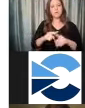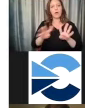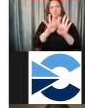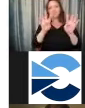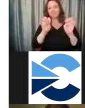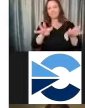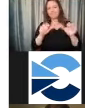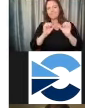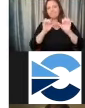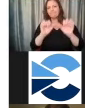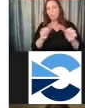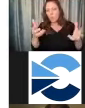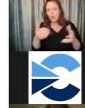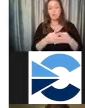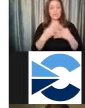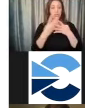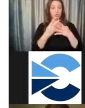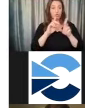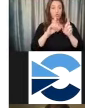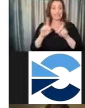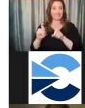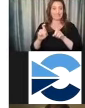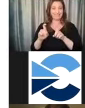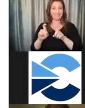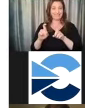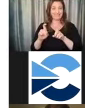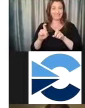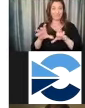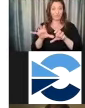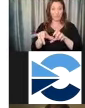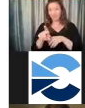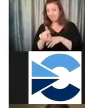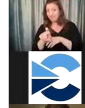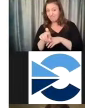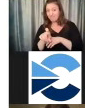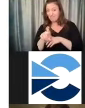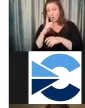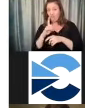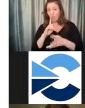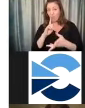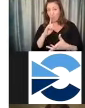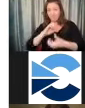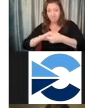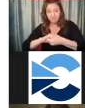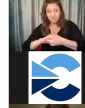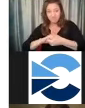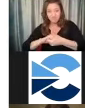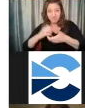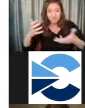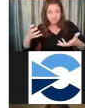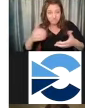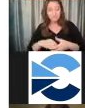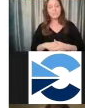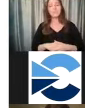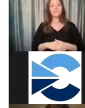remains, does screening actually do that in terms of building that bridge? And